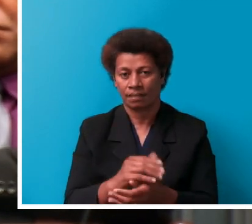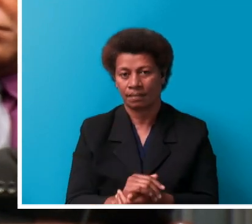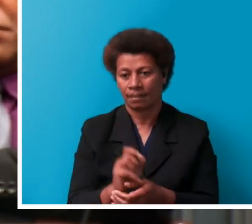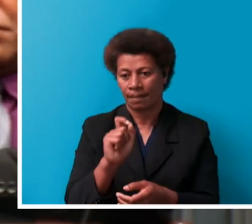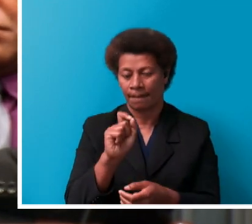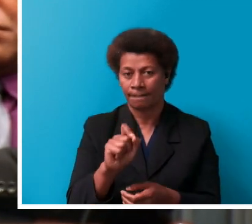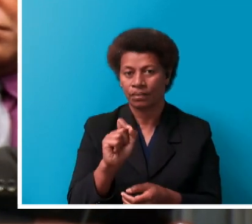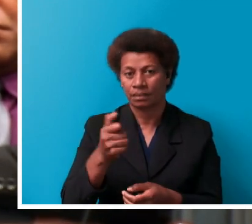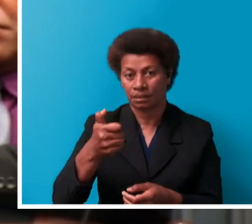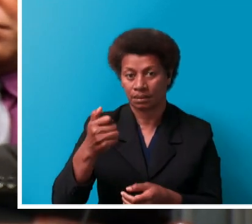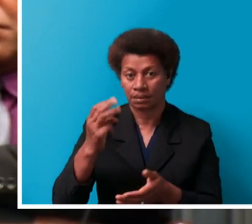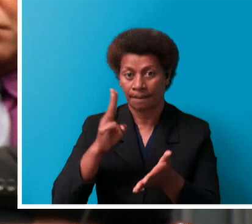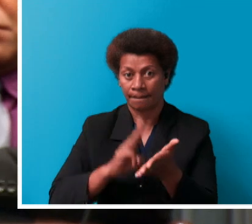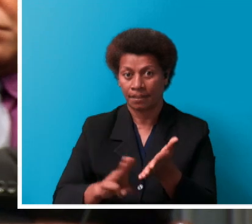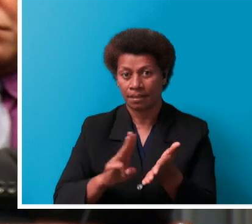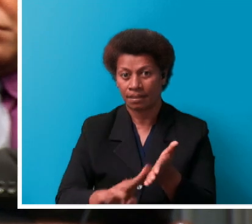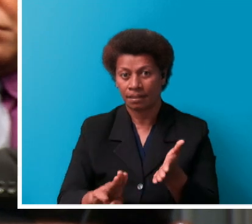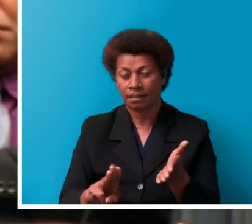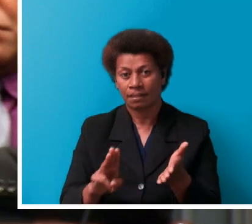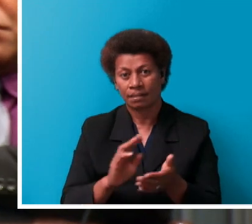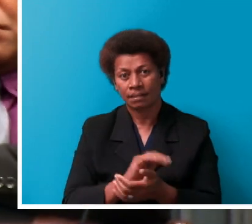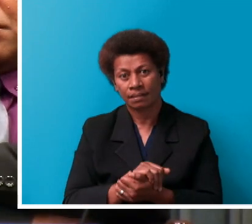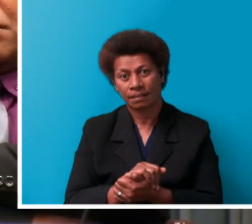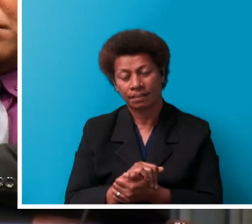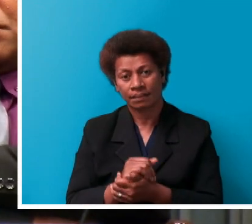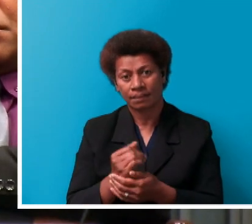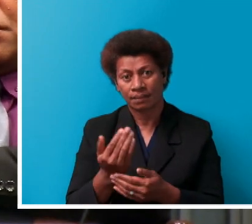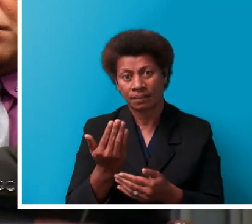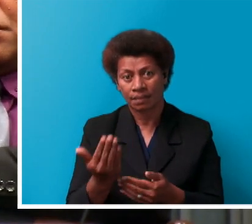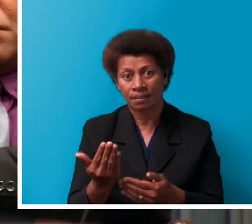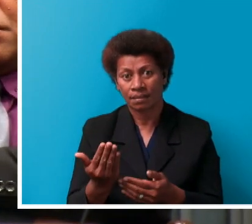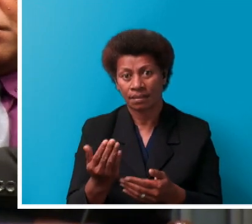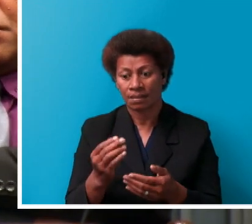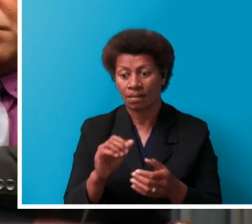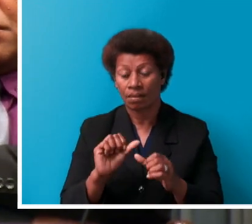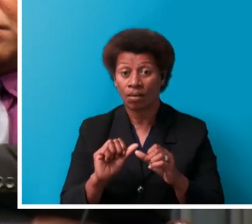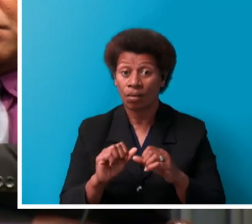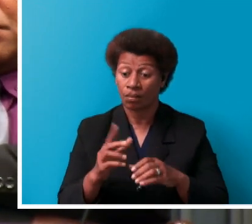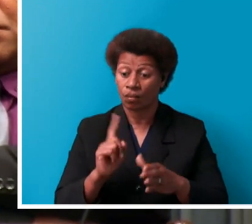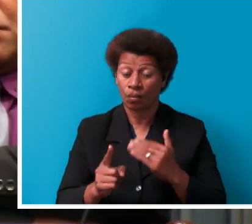on portable wires, which help curb overloading and protect